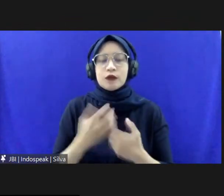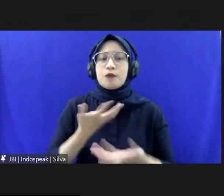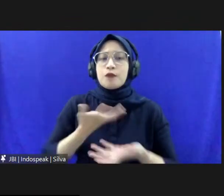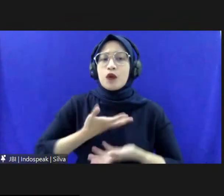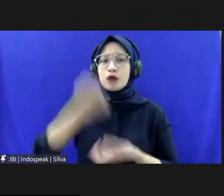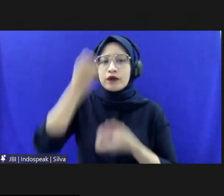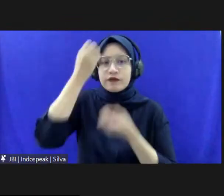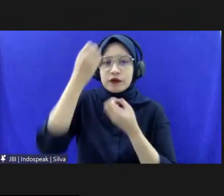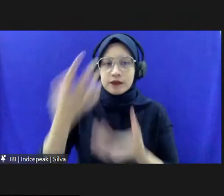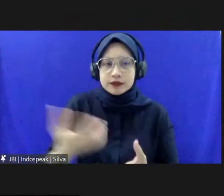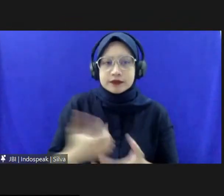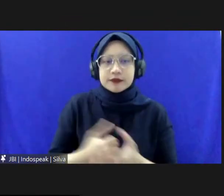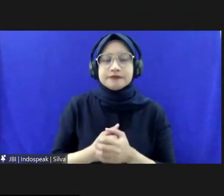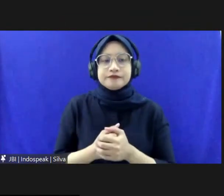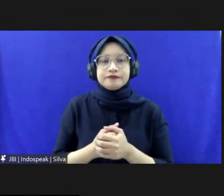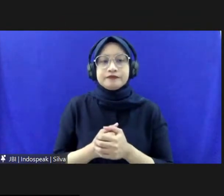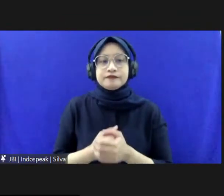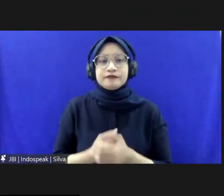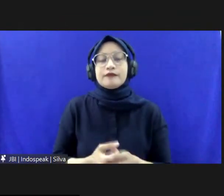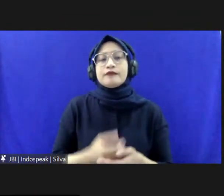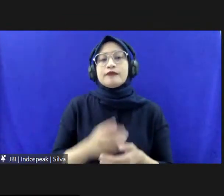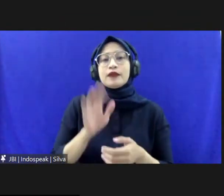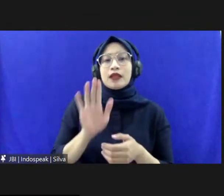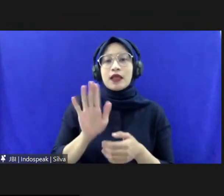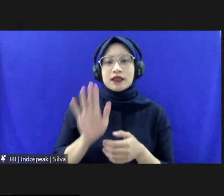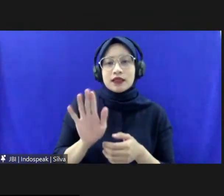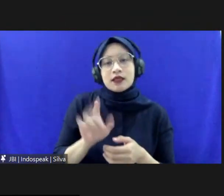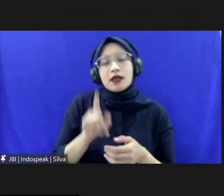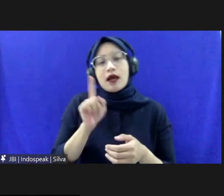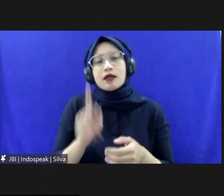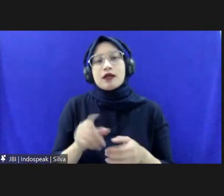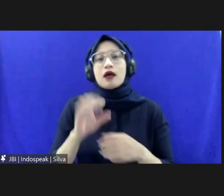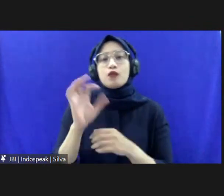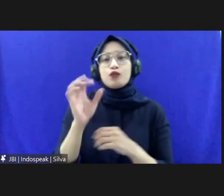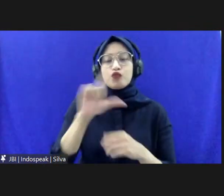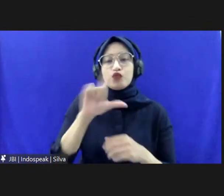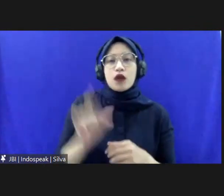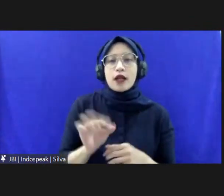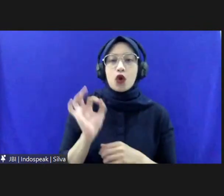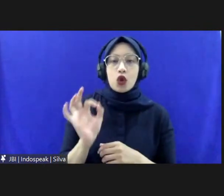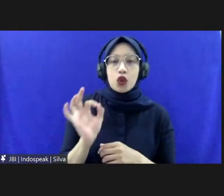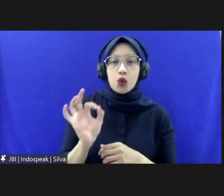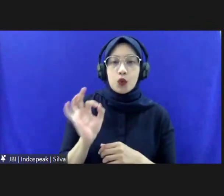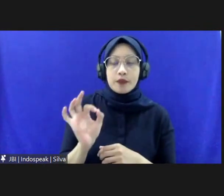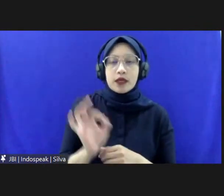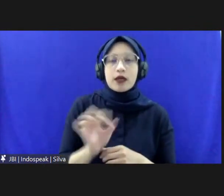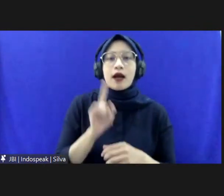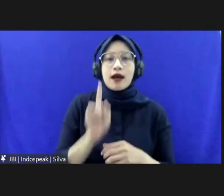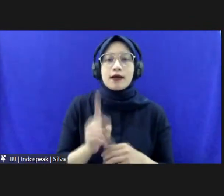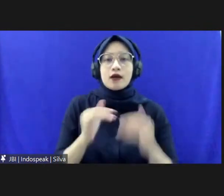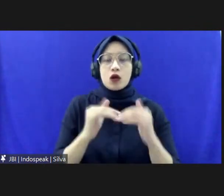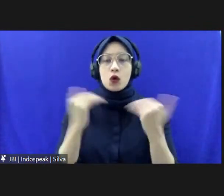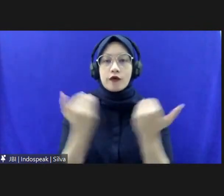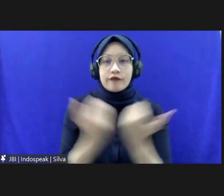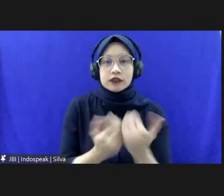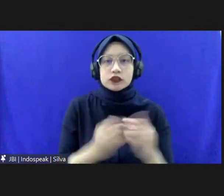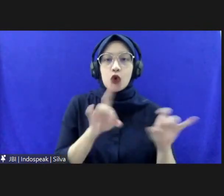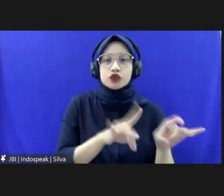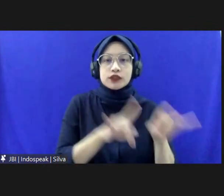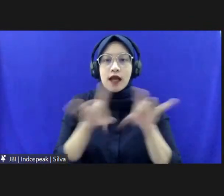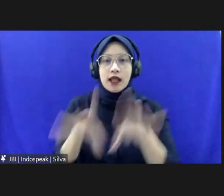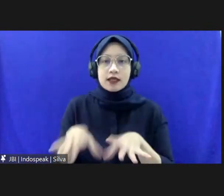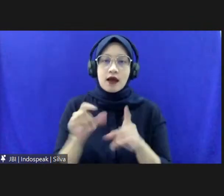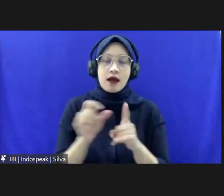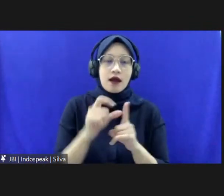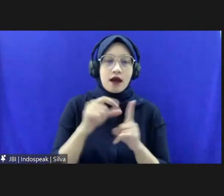own Australia Update in October in Indonesia. Australia Update is an initiative by the Indonesian